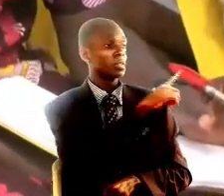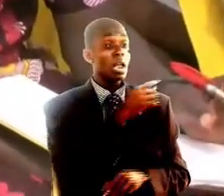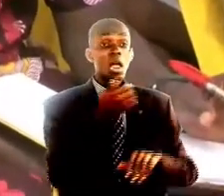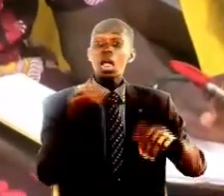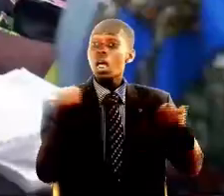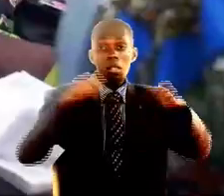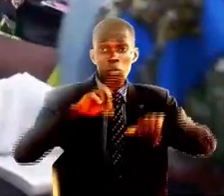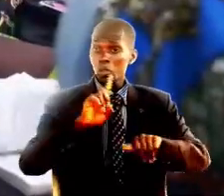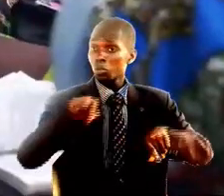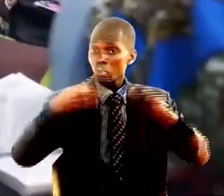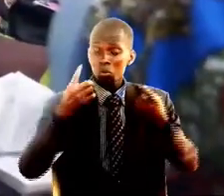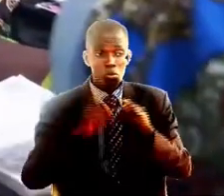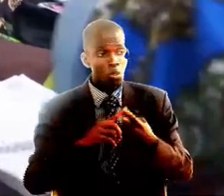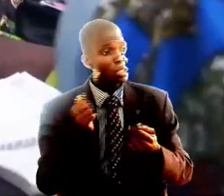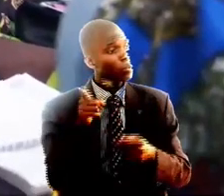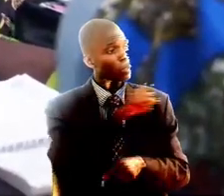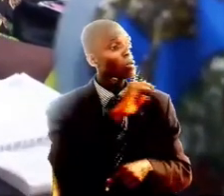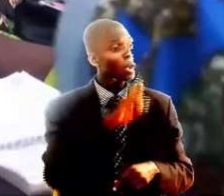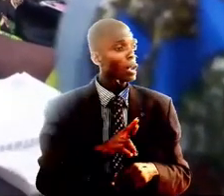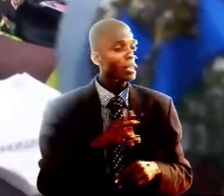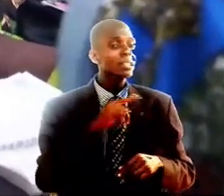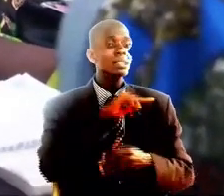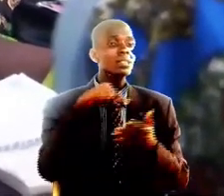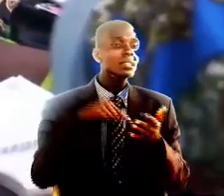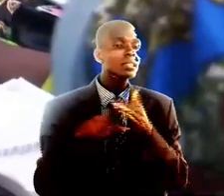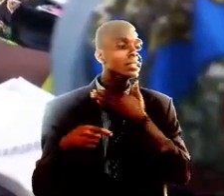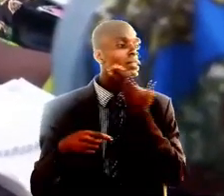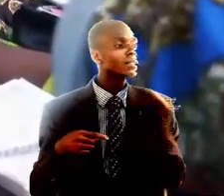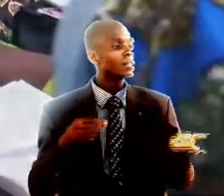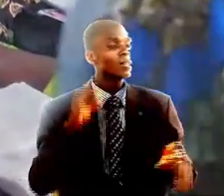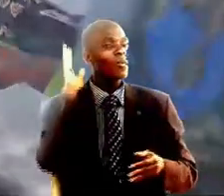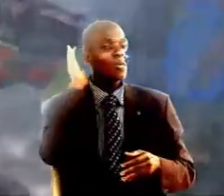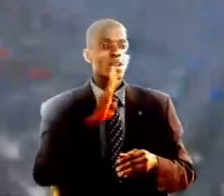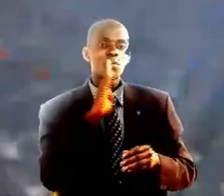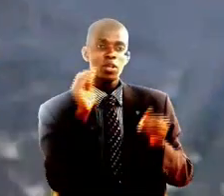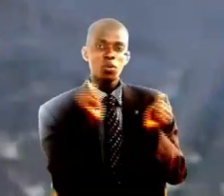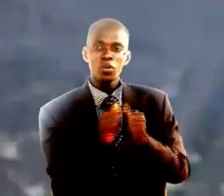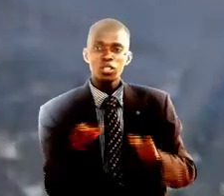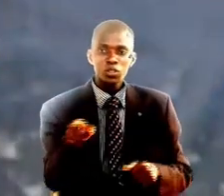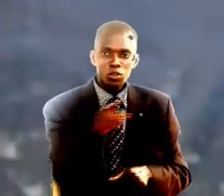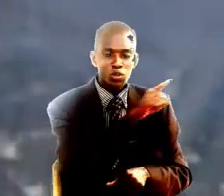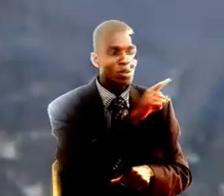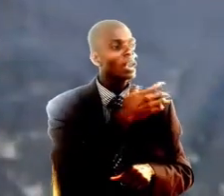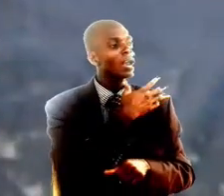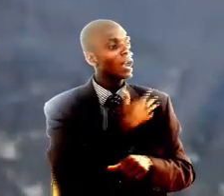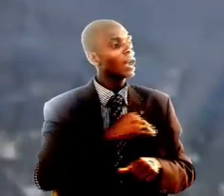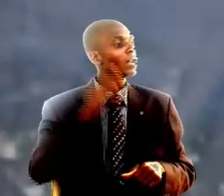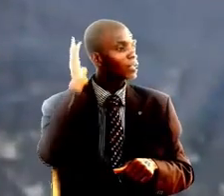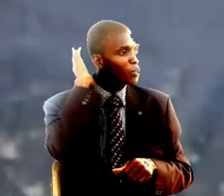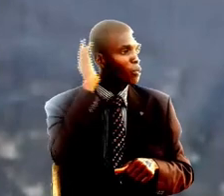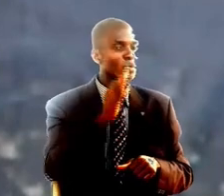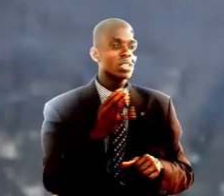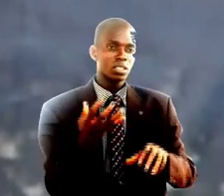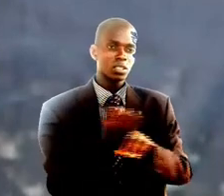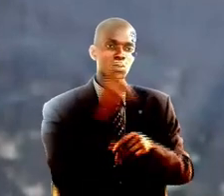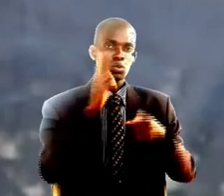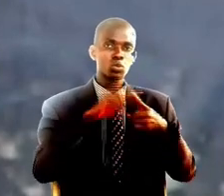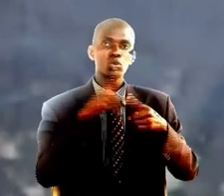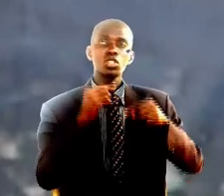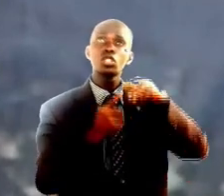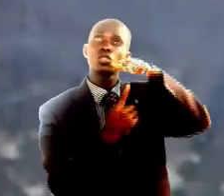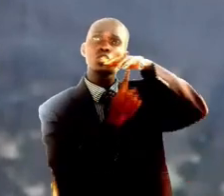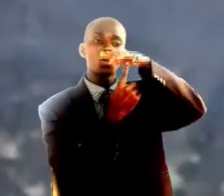are, anywhere you go, this associate will be with you, and then he'll pull you to the top. And